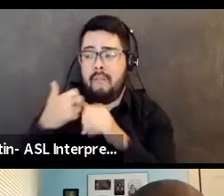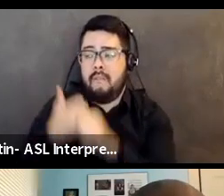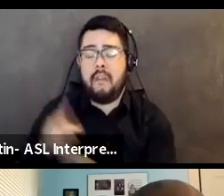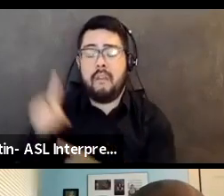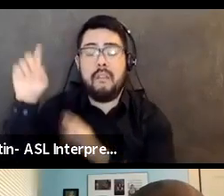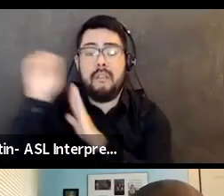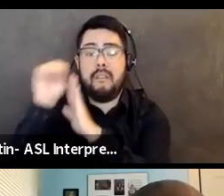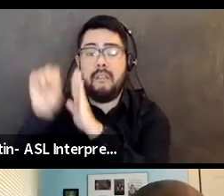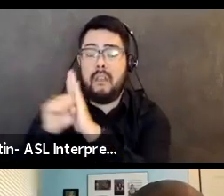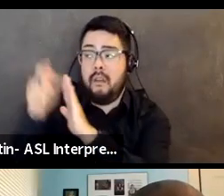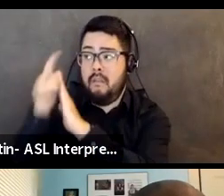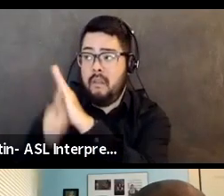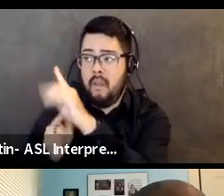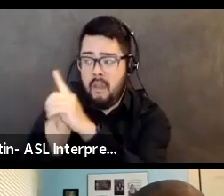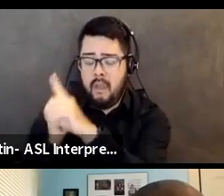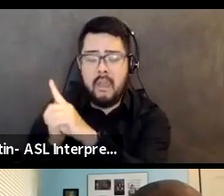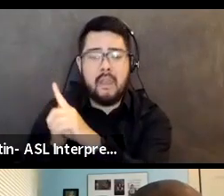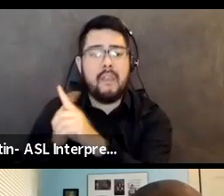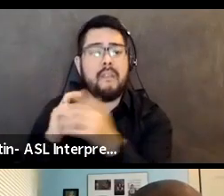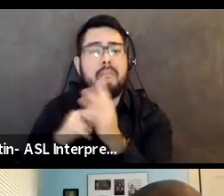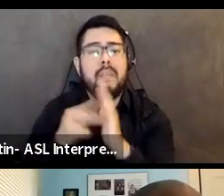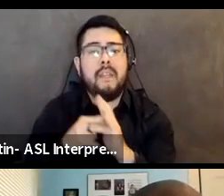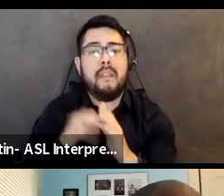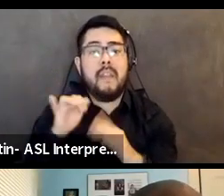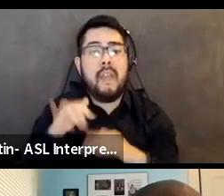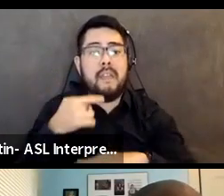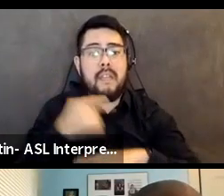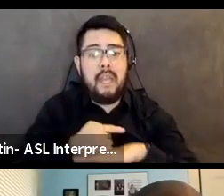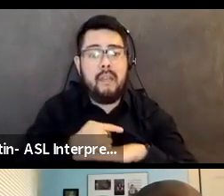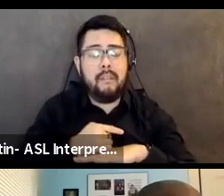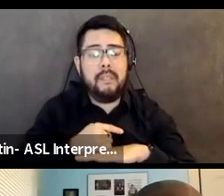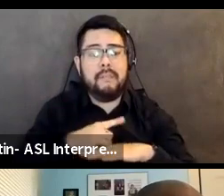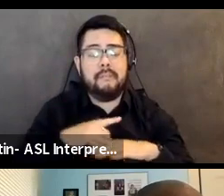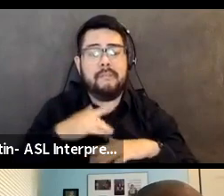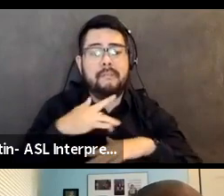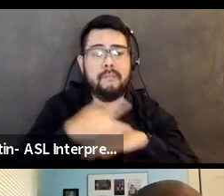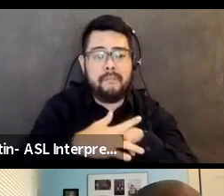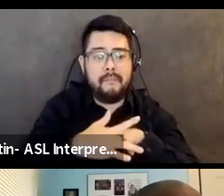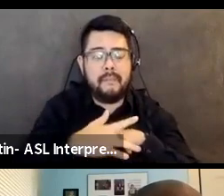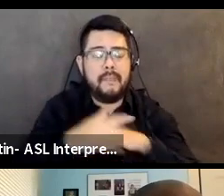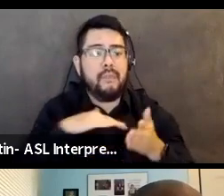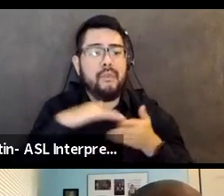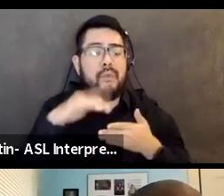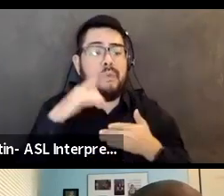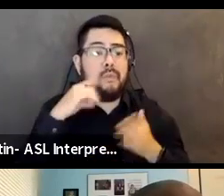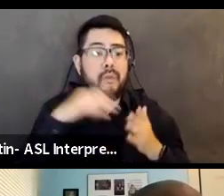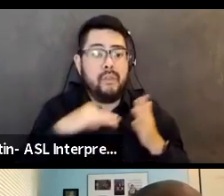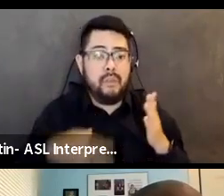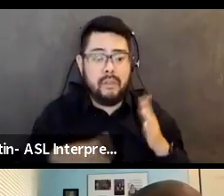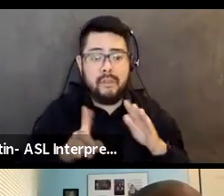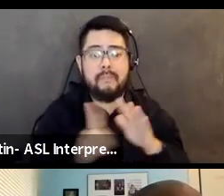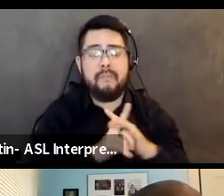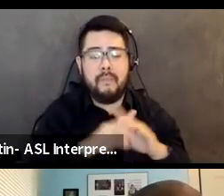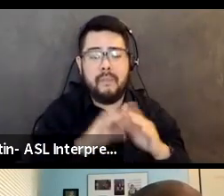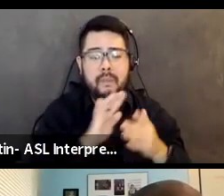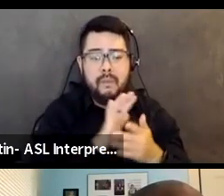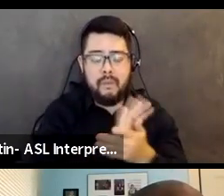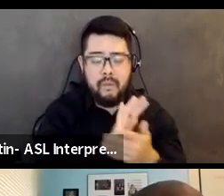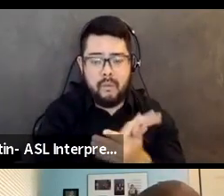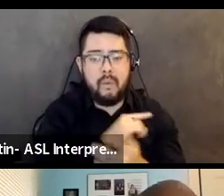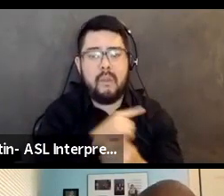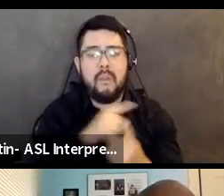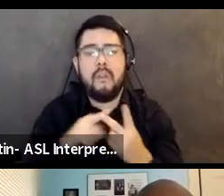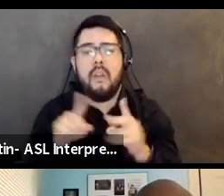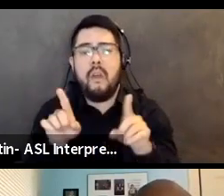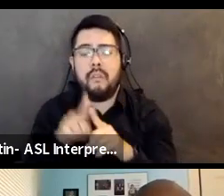and to remove it as a day of student attendance as noted previously the district will also amend the school calendar to remove